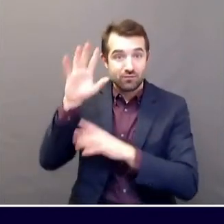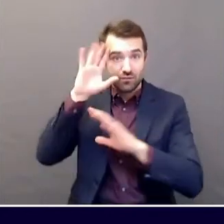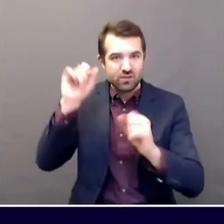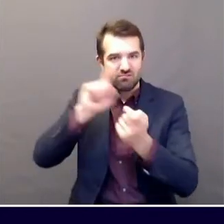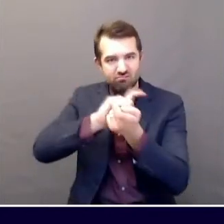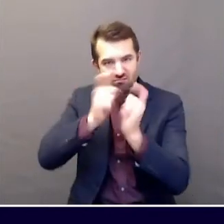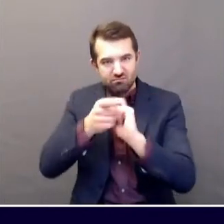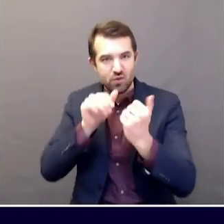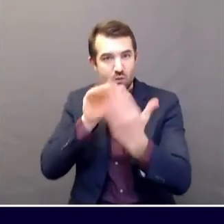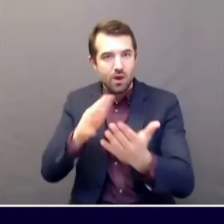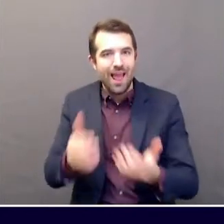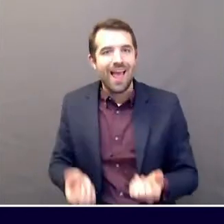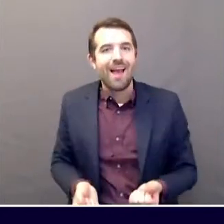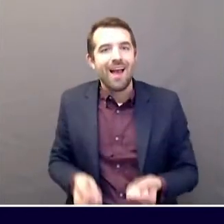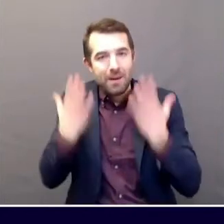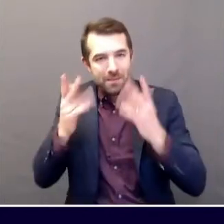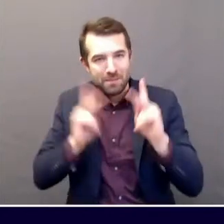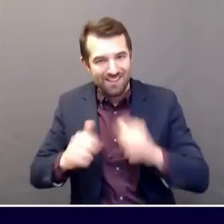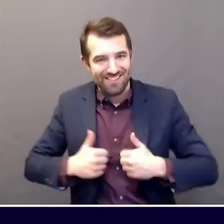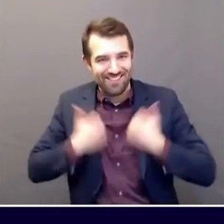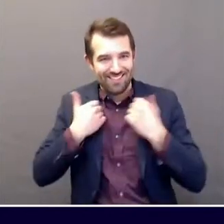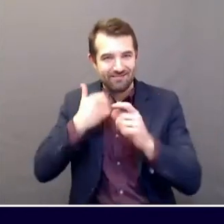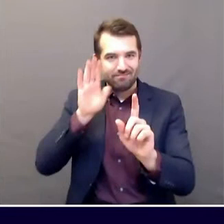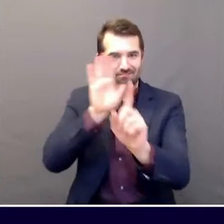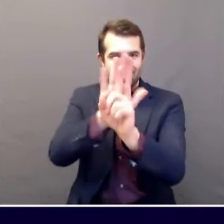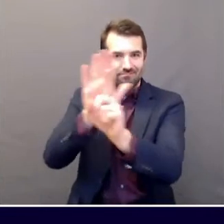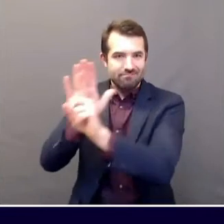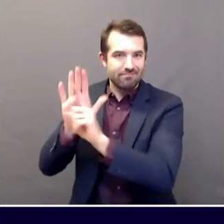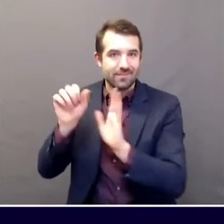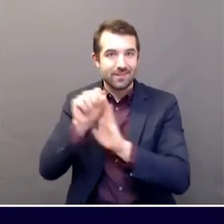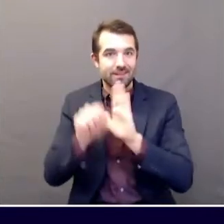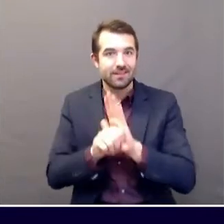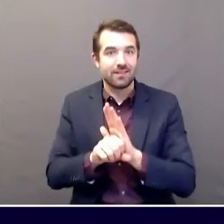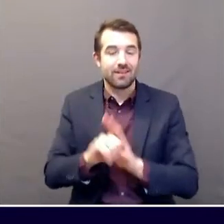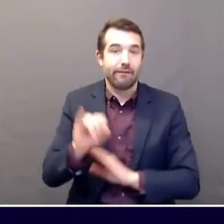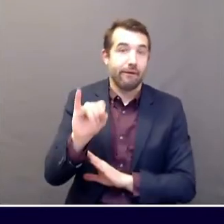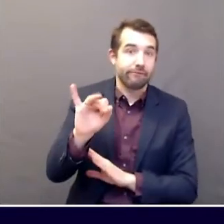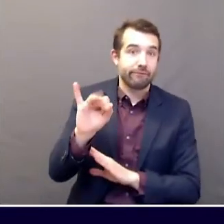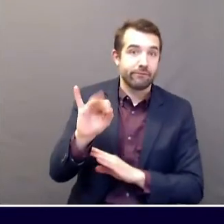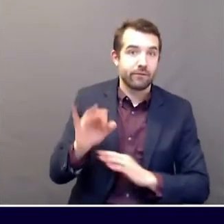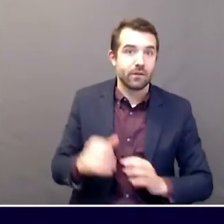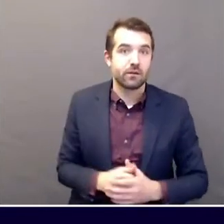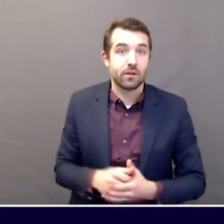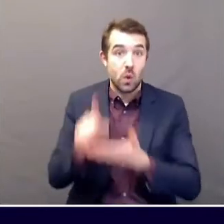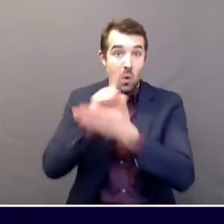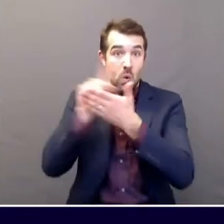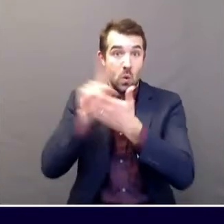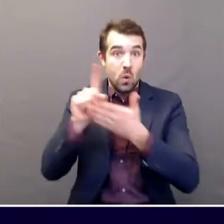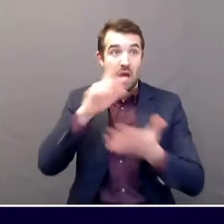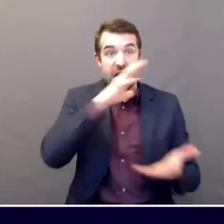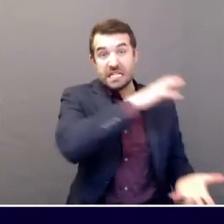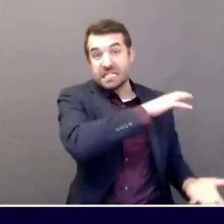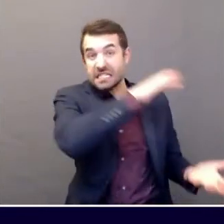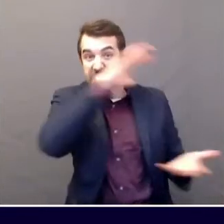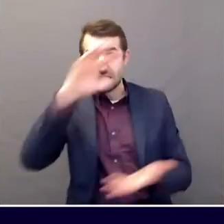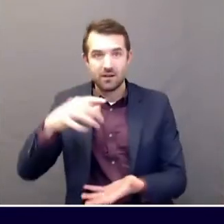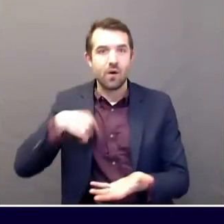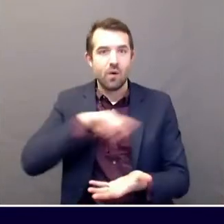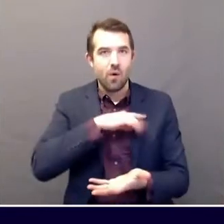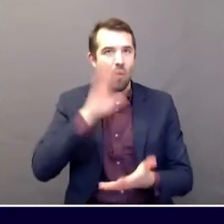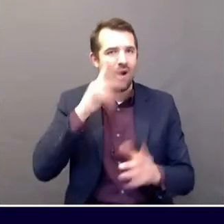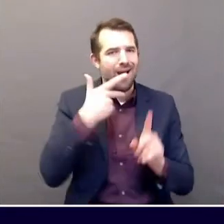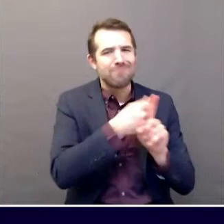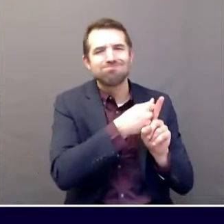we want to make sure that in the 7 days in which we get them, we are using as much of them as we can, because the more shots